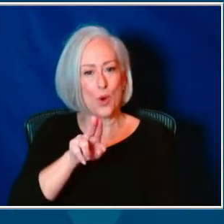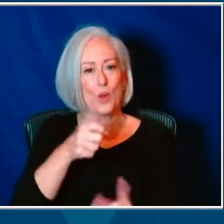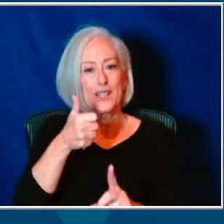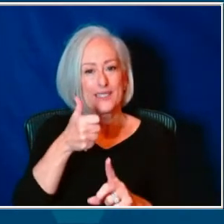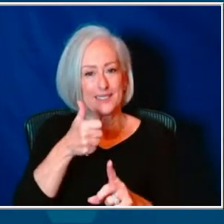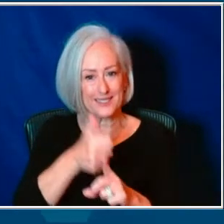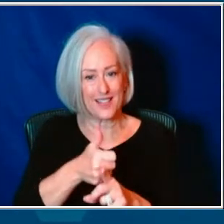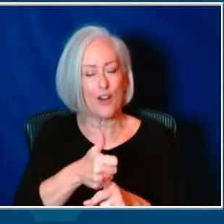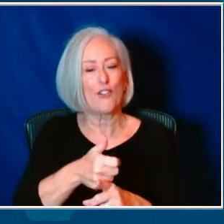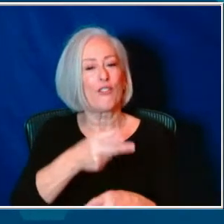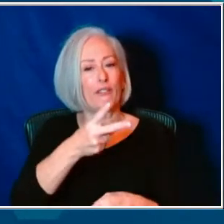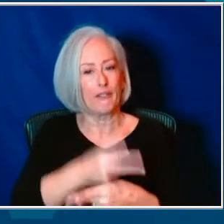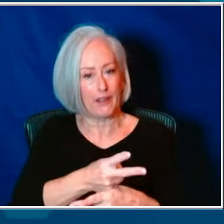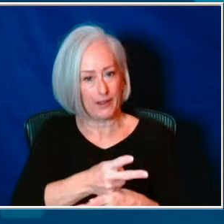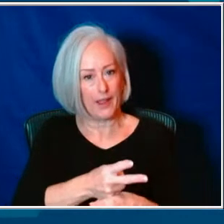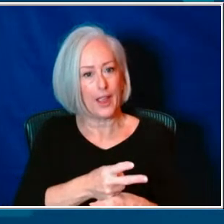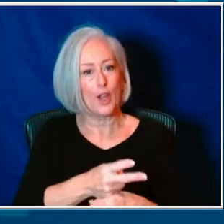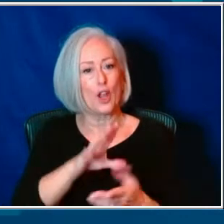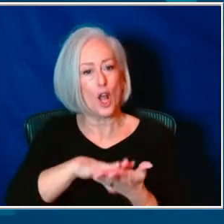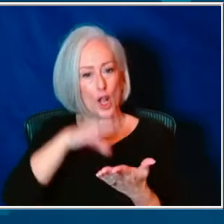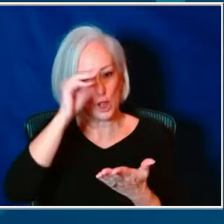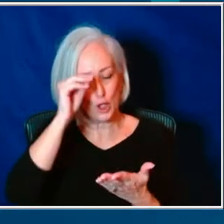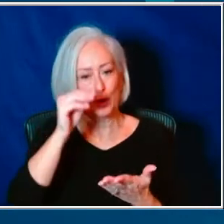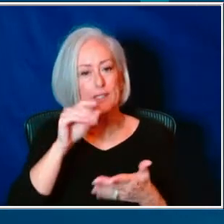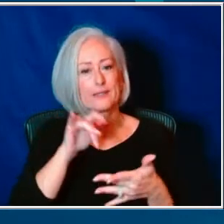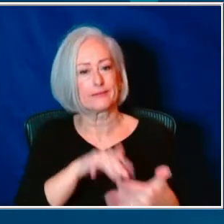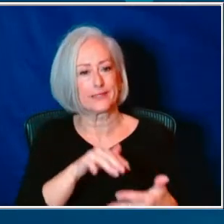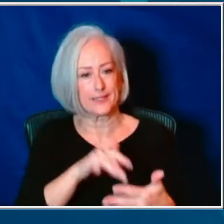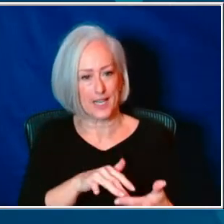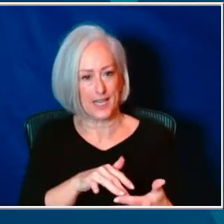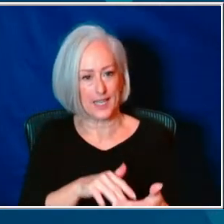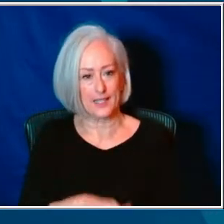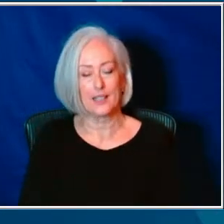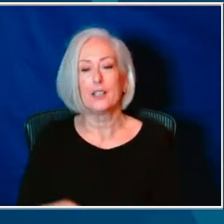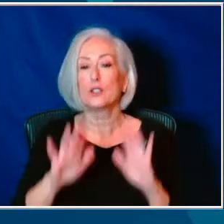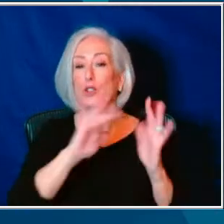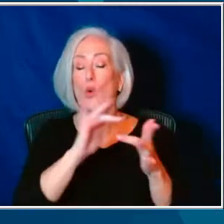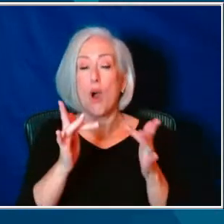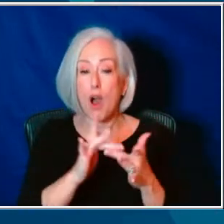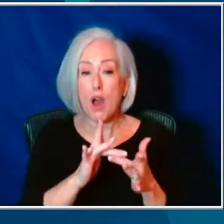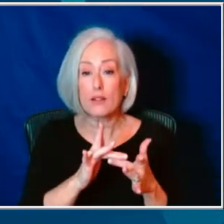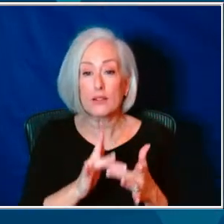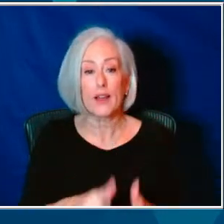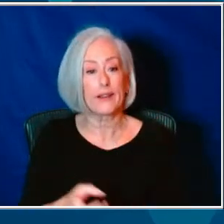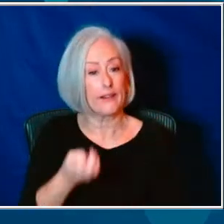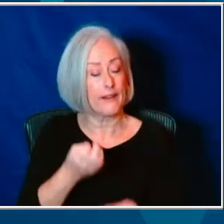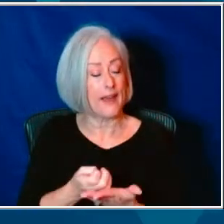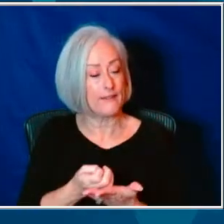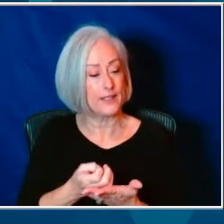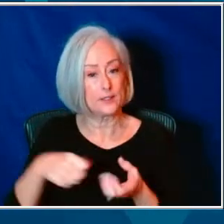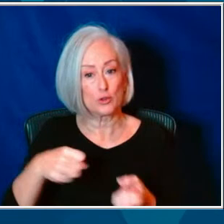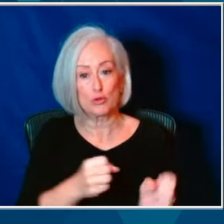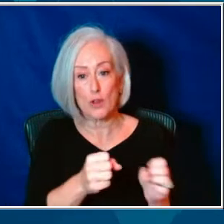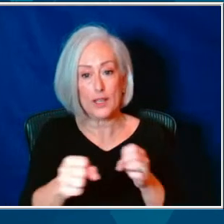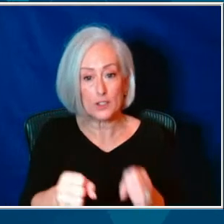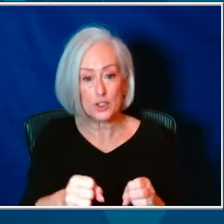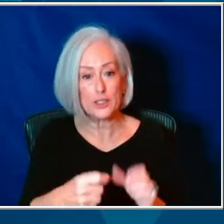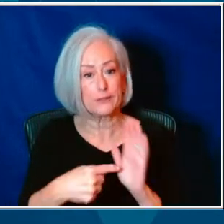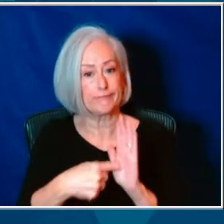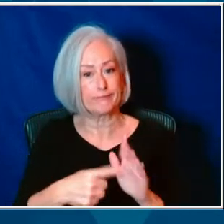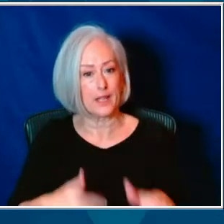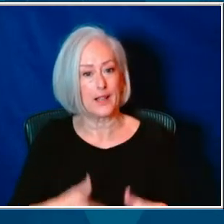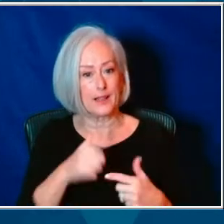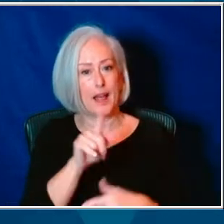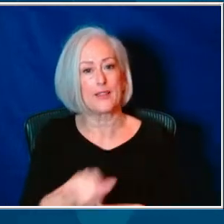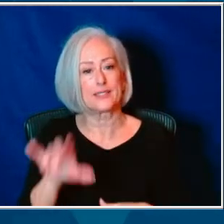online program learning module that includes evidence-based strategies and life skill strategies, lifestyle skills. What kind of strategies